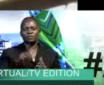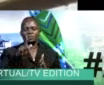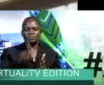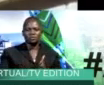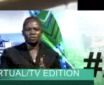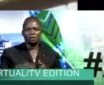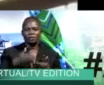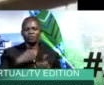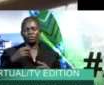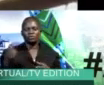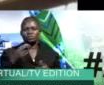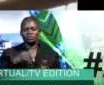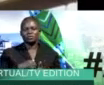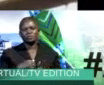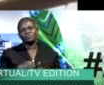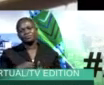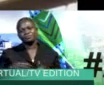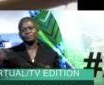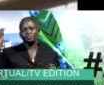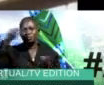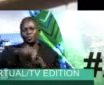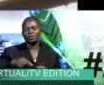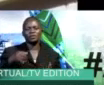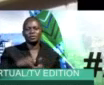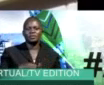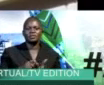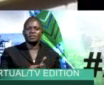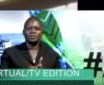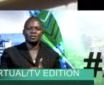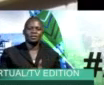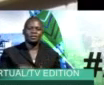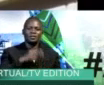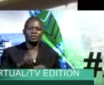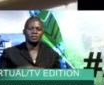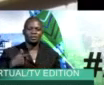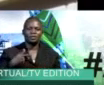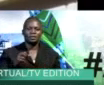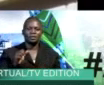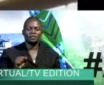then decompressing it before you utilize it. So until this key